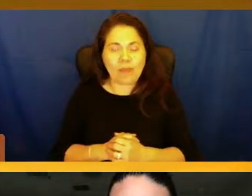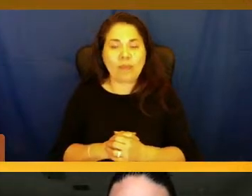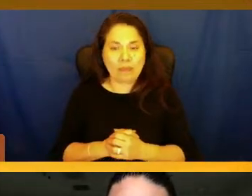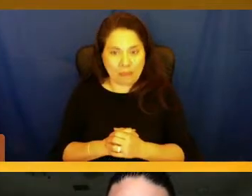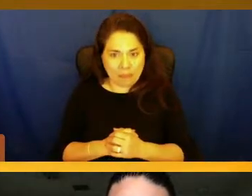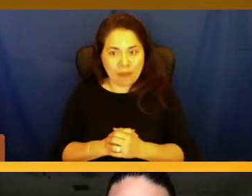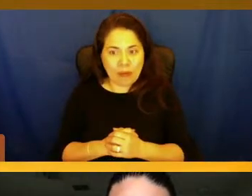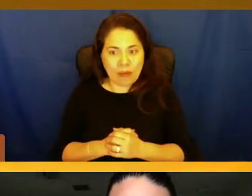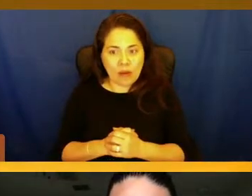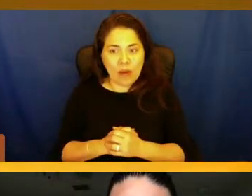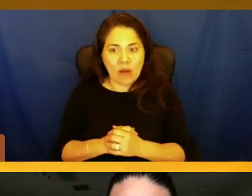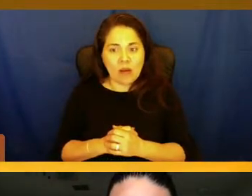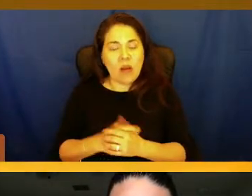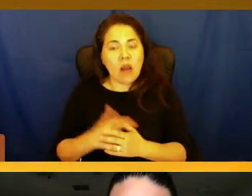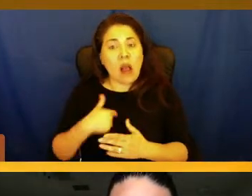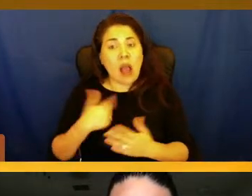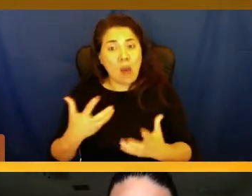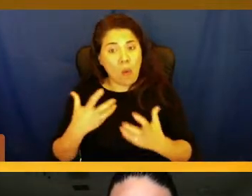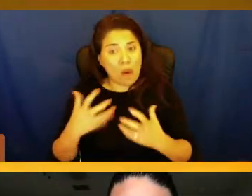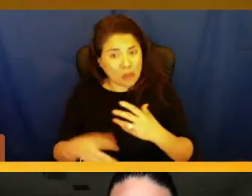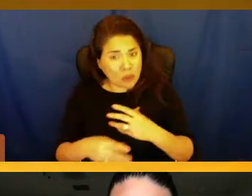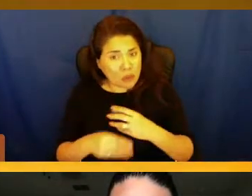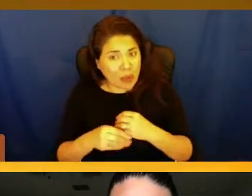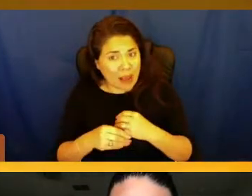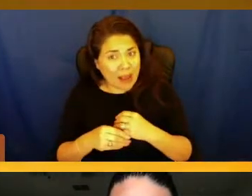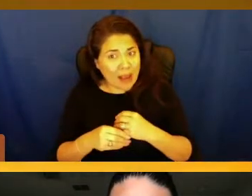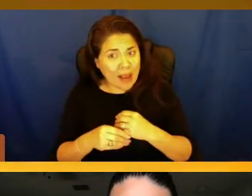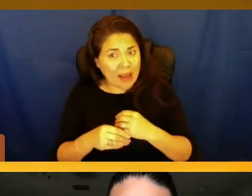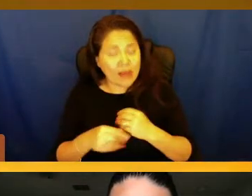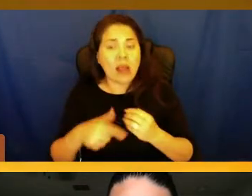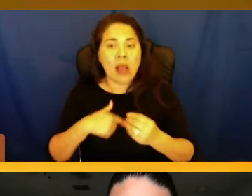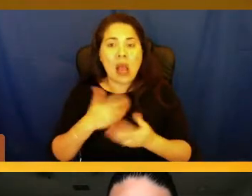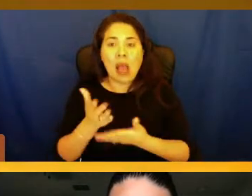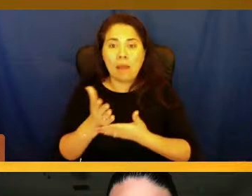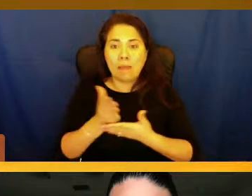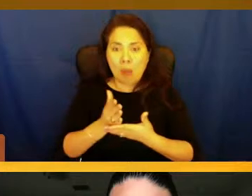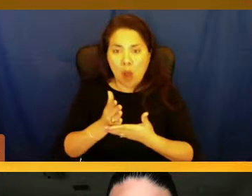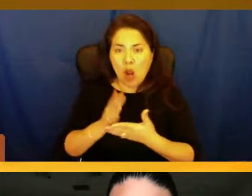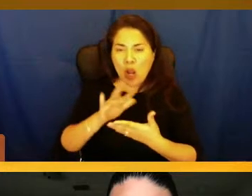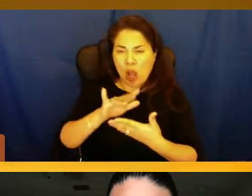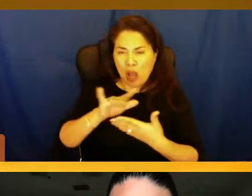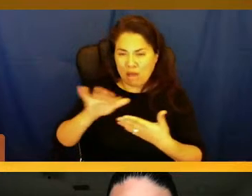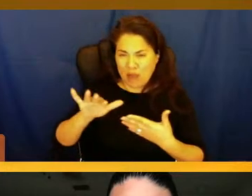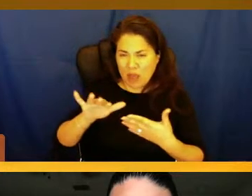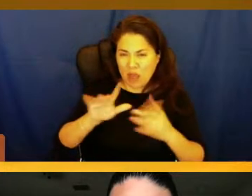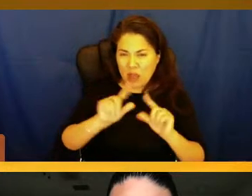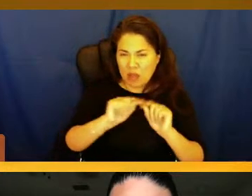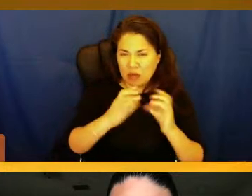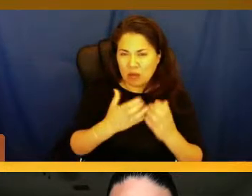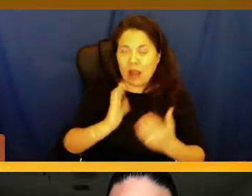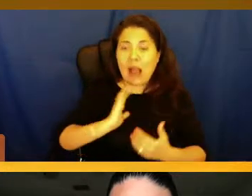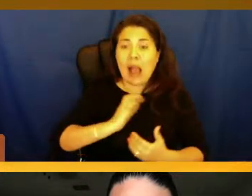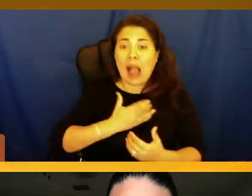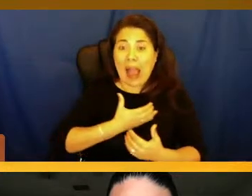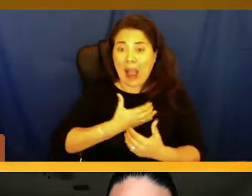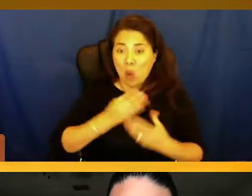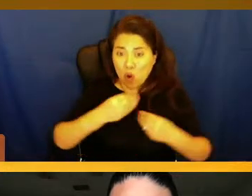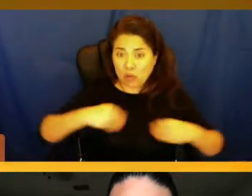So I wanted to say that I'm part of the Yolime diaspora, so our native lands are not here